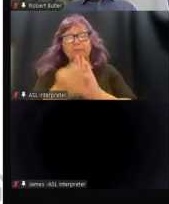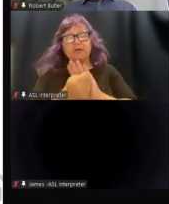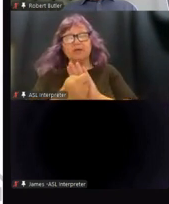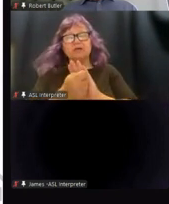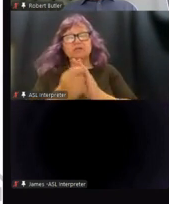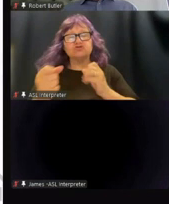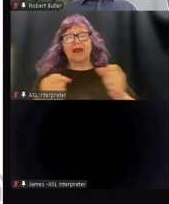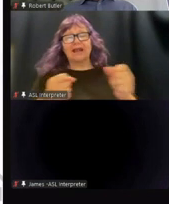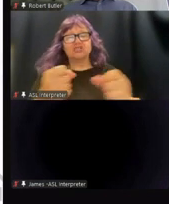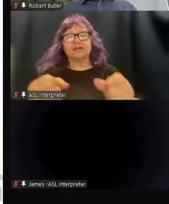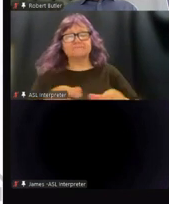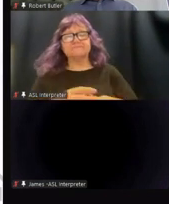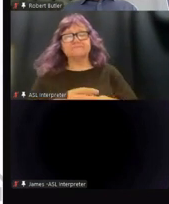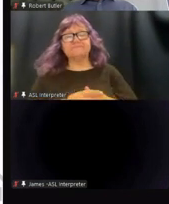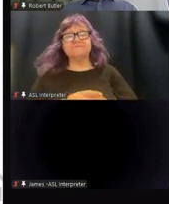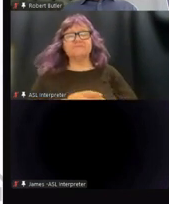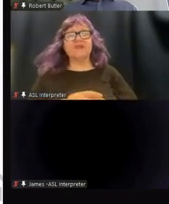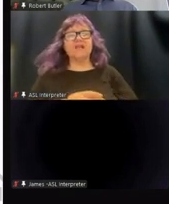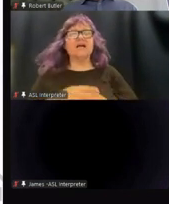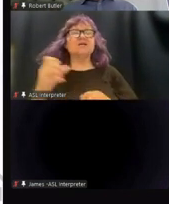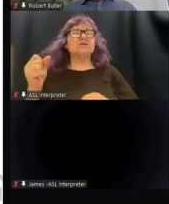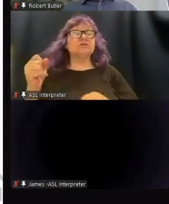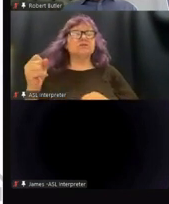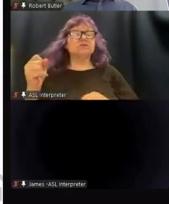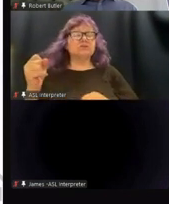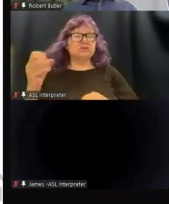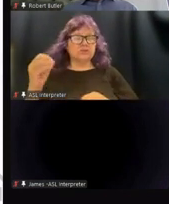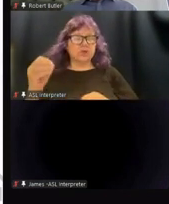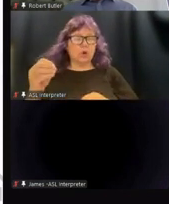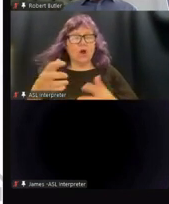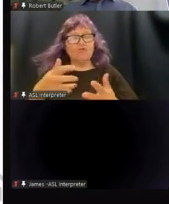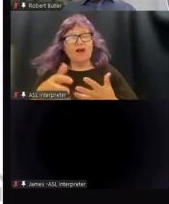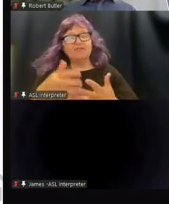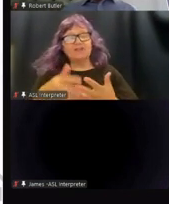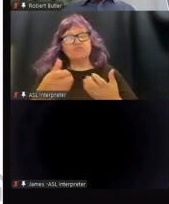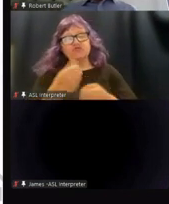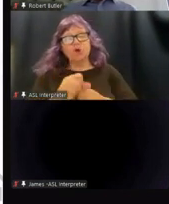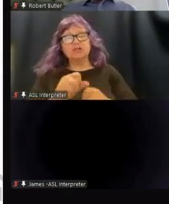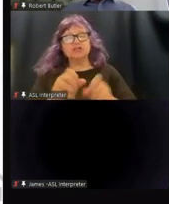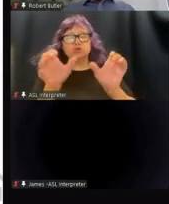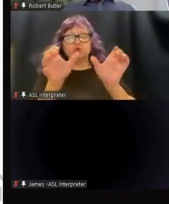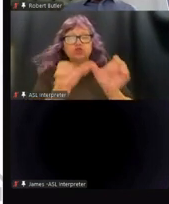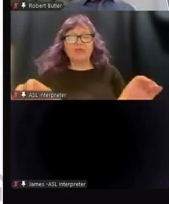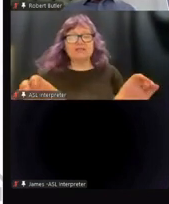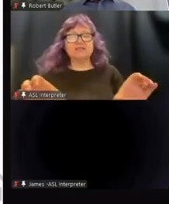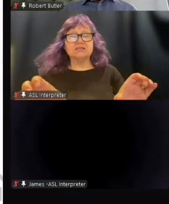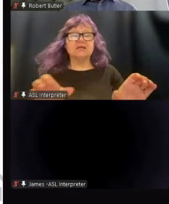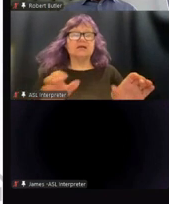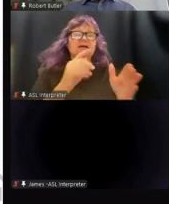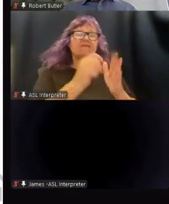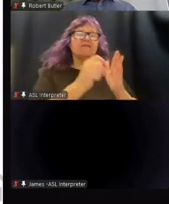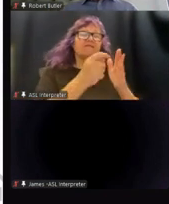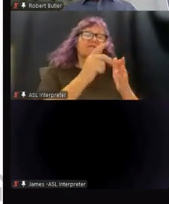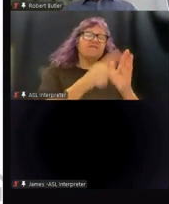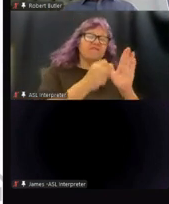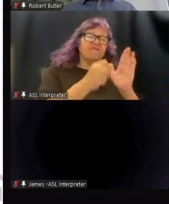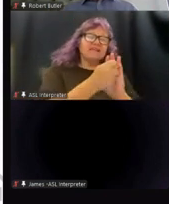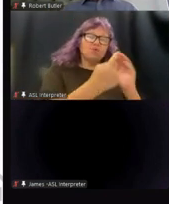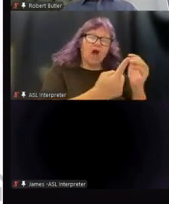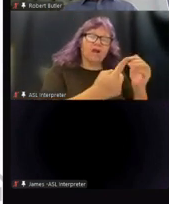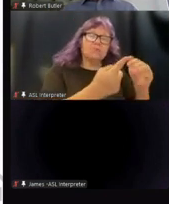strategy. So, roughly broken into 2 phases. Phase 1, priority 1,